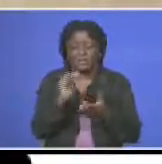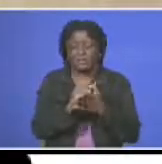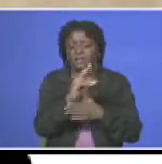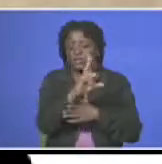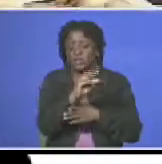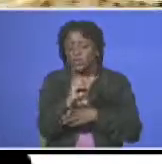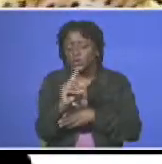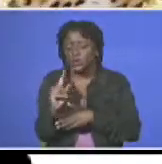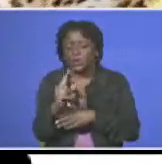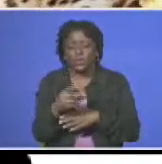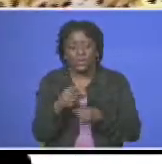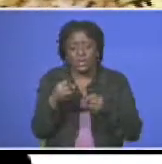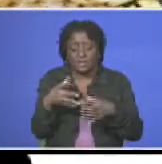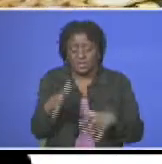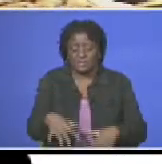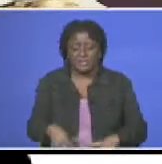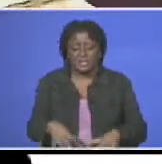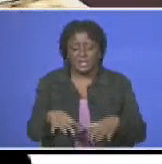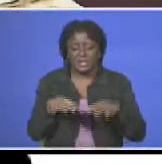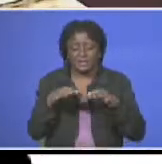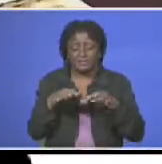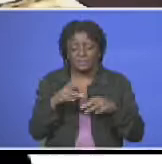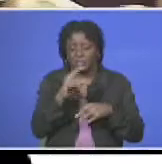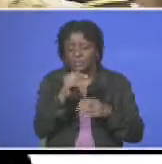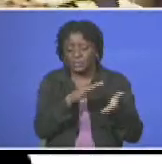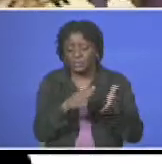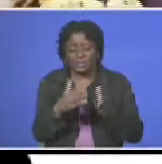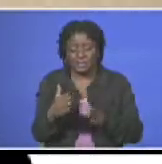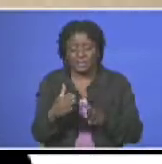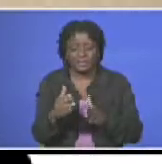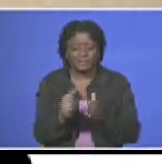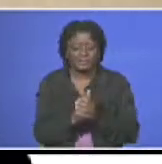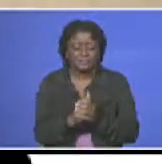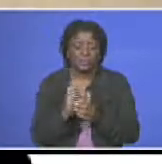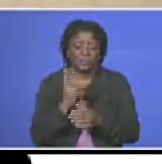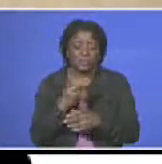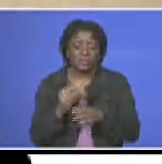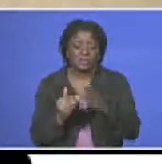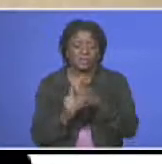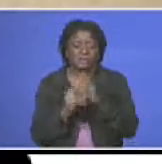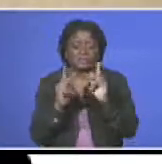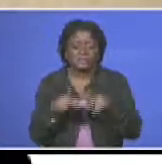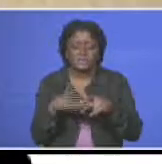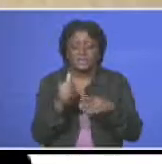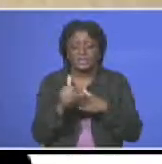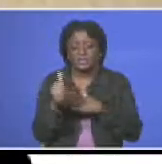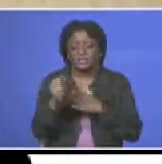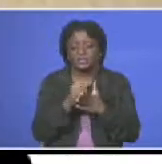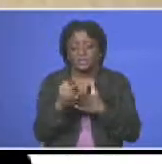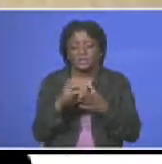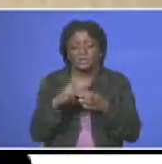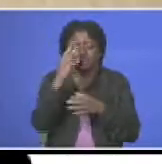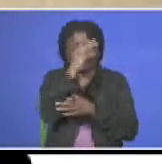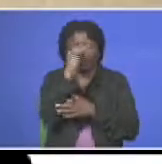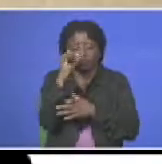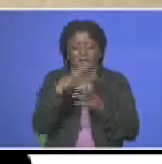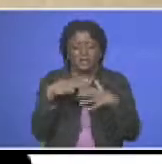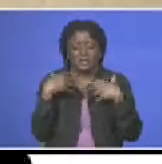one lost their life. We, the executives and the leadership of the Ministry of Health and the